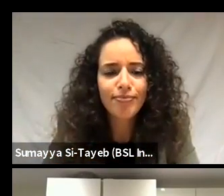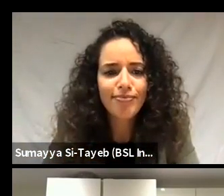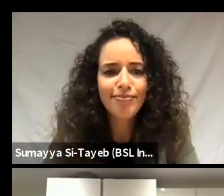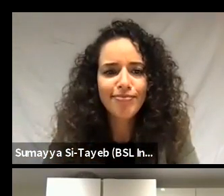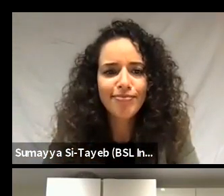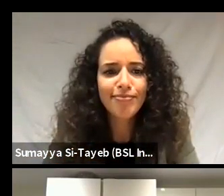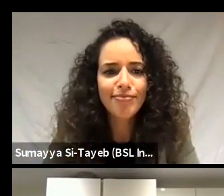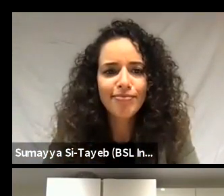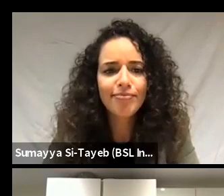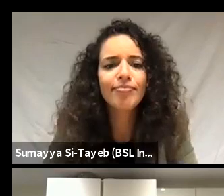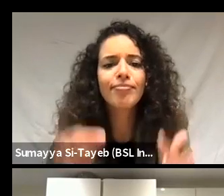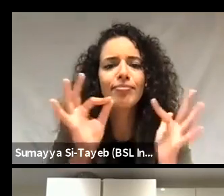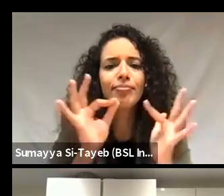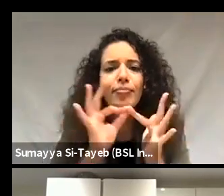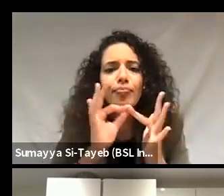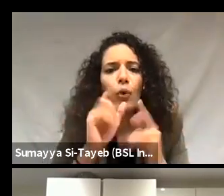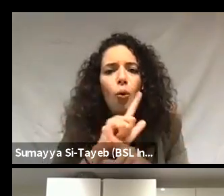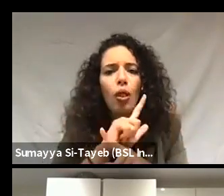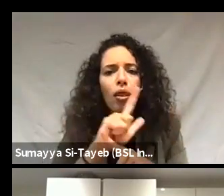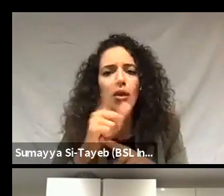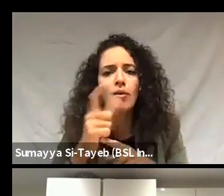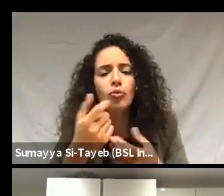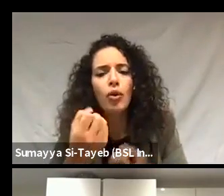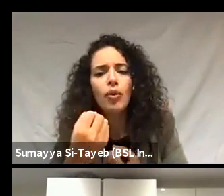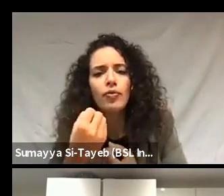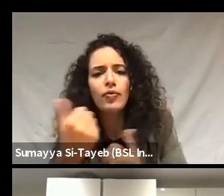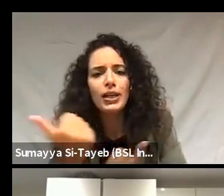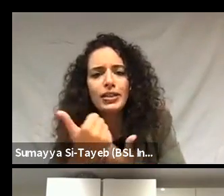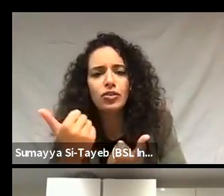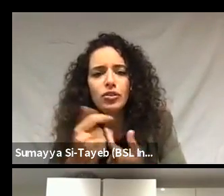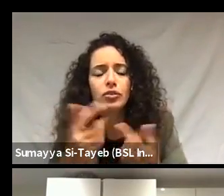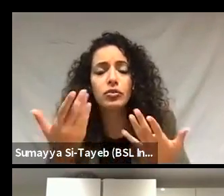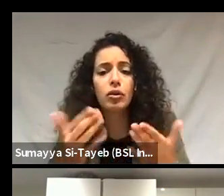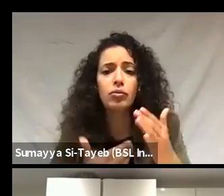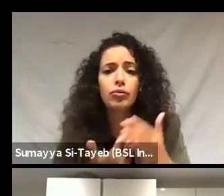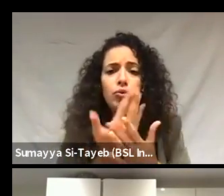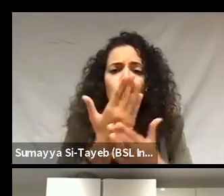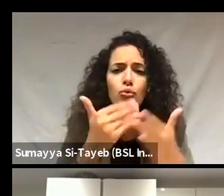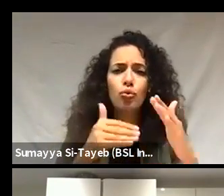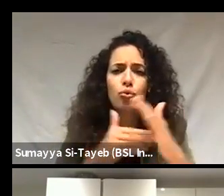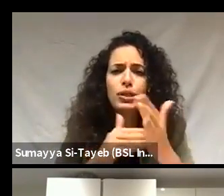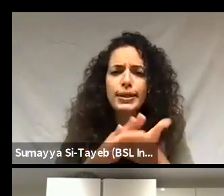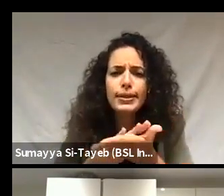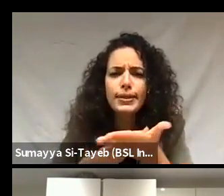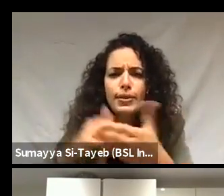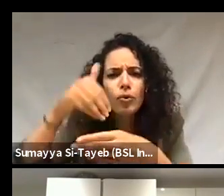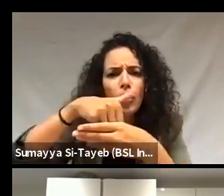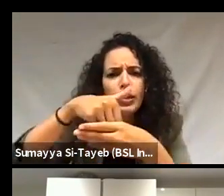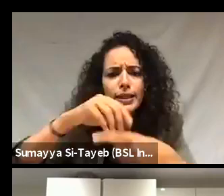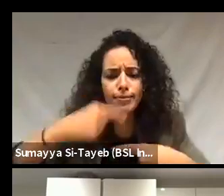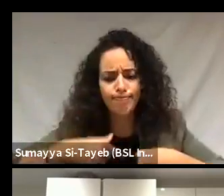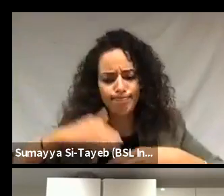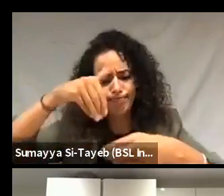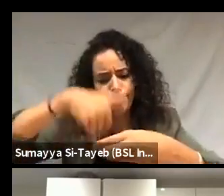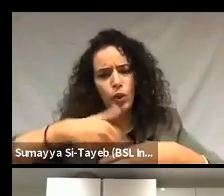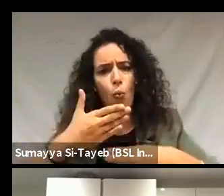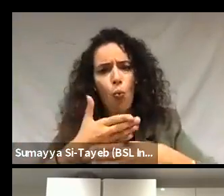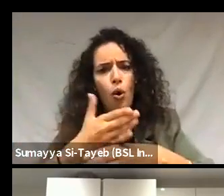just Paul, and then we'll wind up. Well, in the New Zealand context, I'm on a working group that